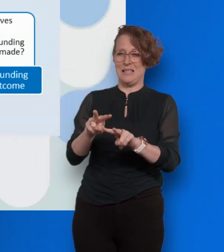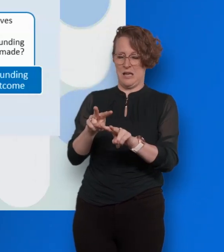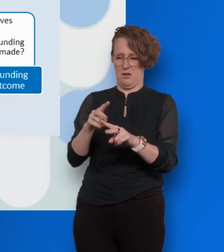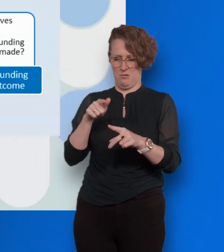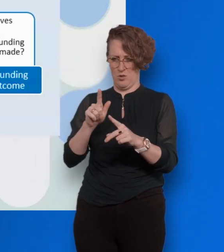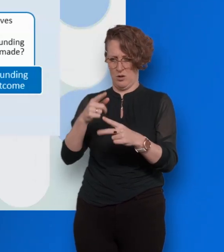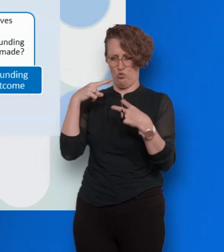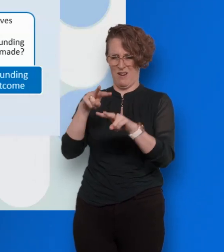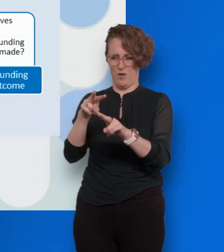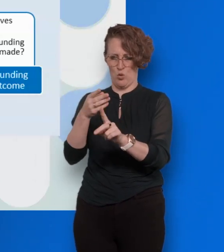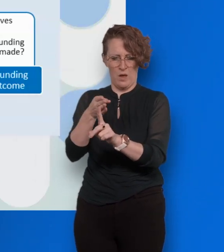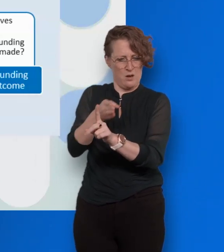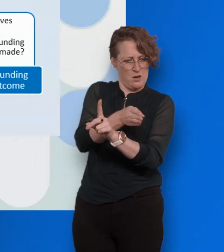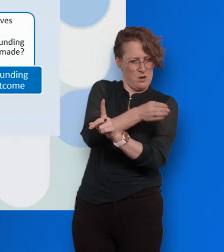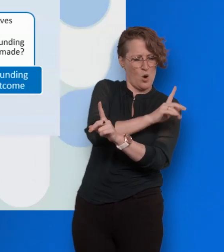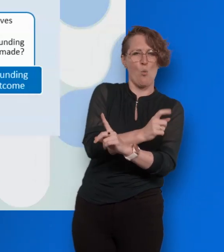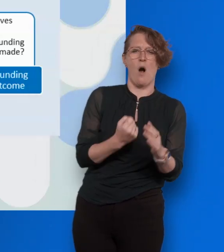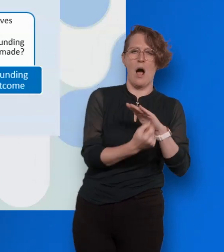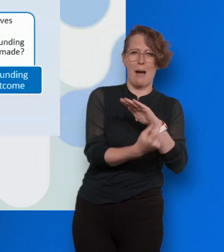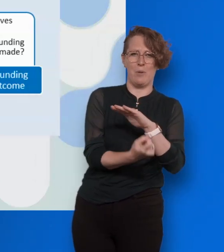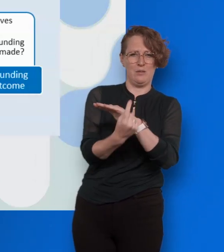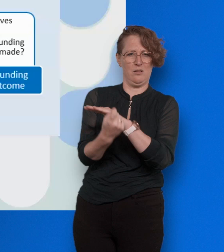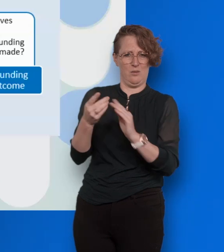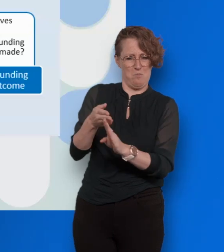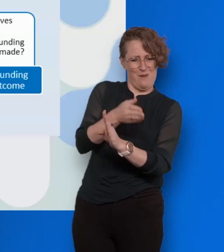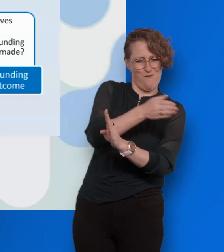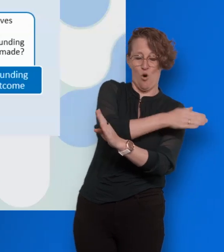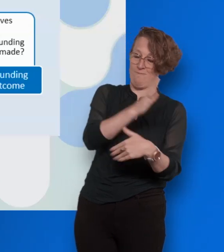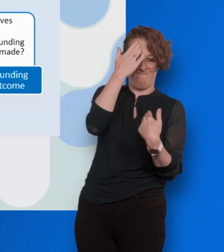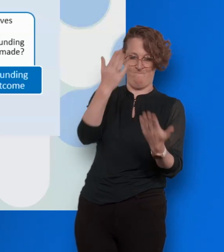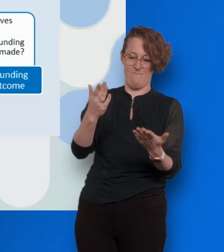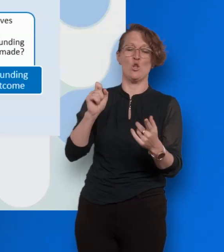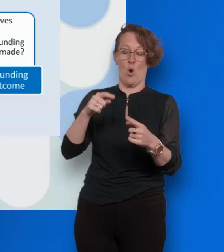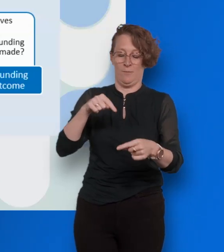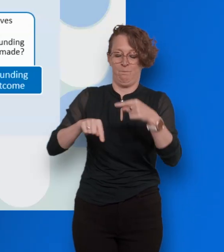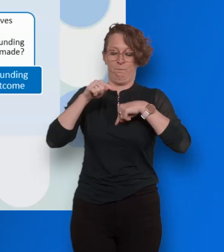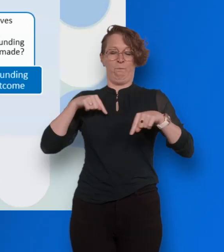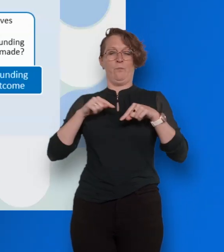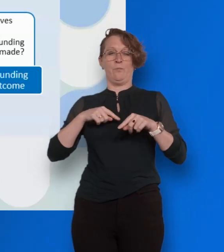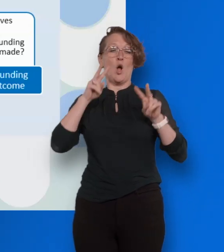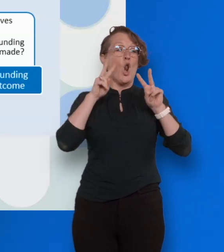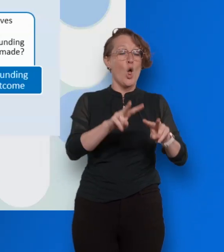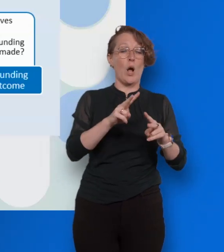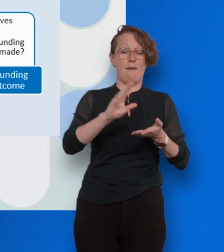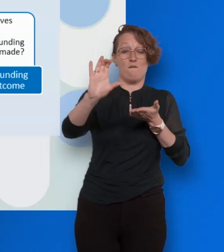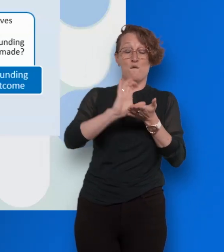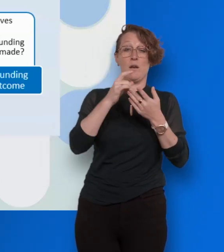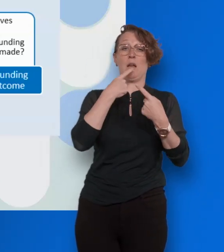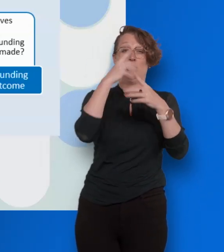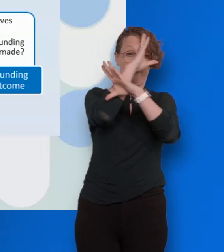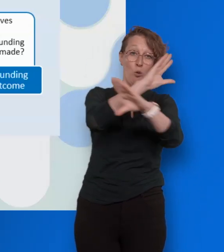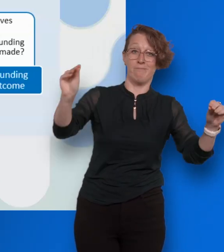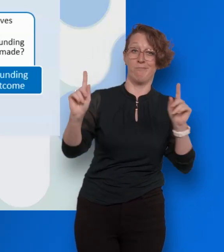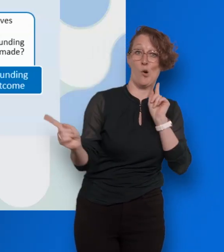certain applications arrived at the peer review stage. So we've widened it and looked at the funding call,